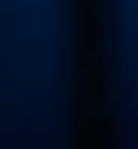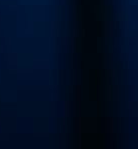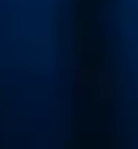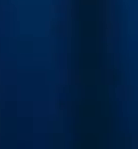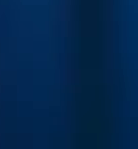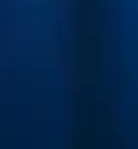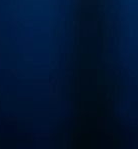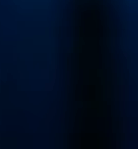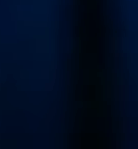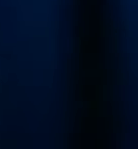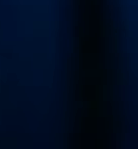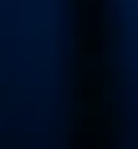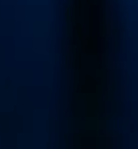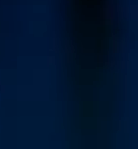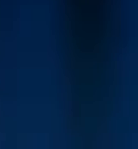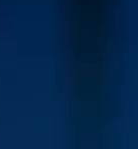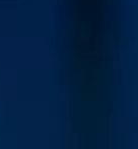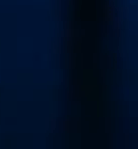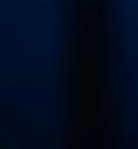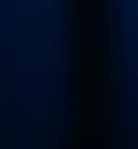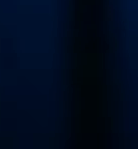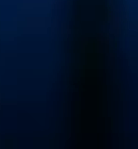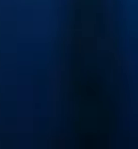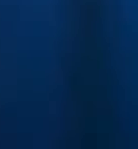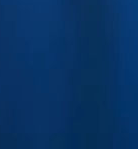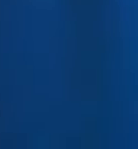his response is, what happened to the remaining 20%?